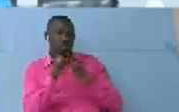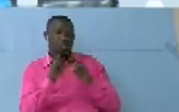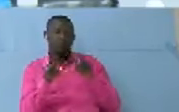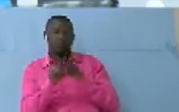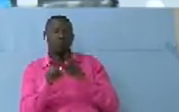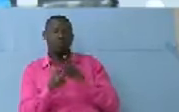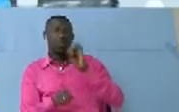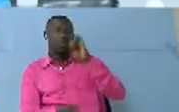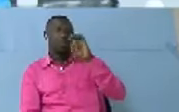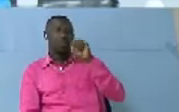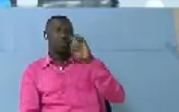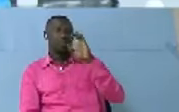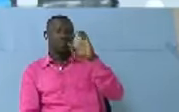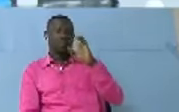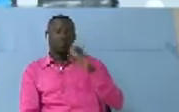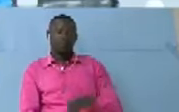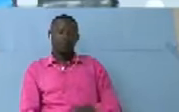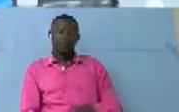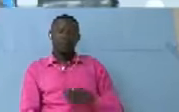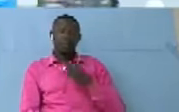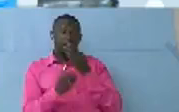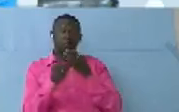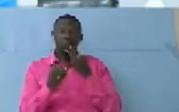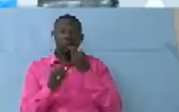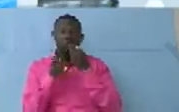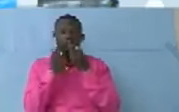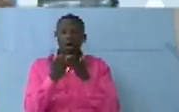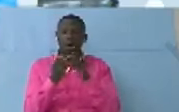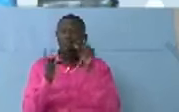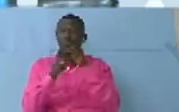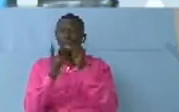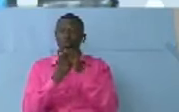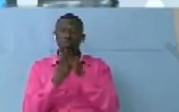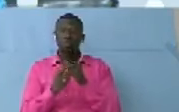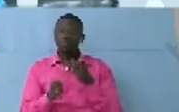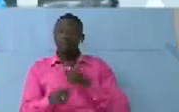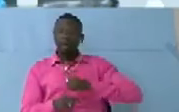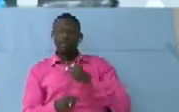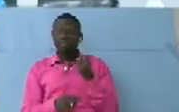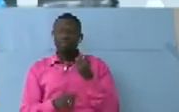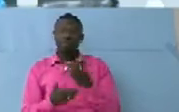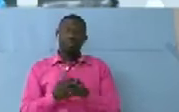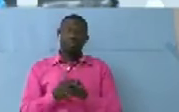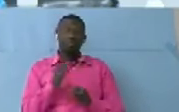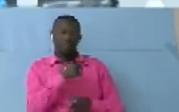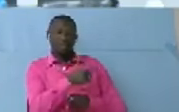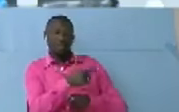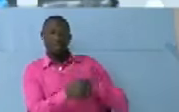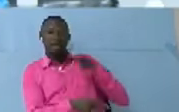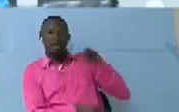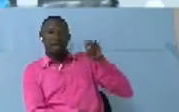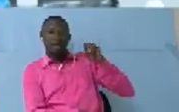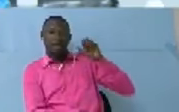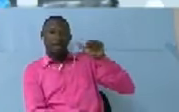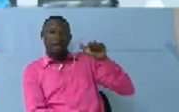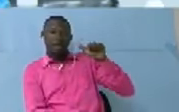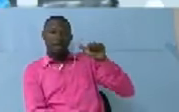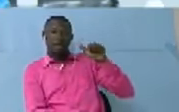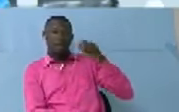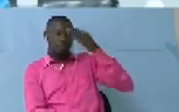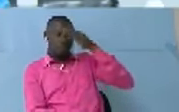Monson ka karang. But I refused to read it. So ni NIA boy min banko na min ka afa from a tunkara. This NIA boy who was amongst